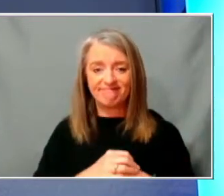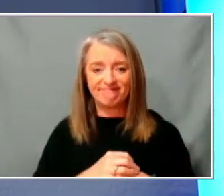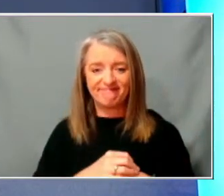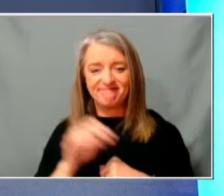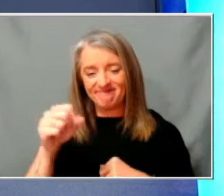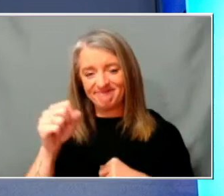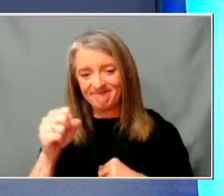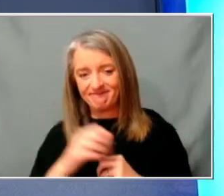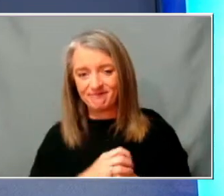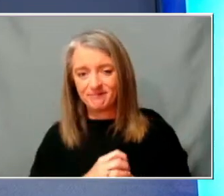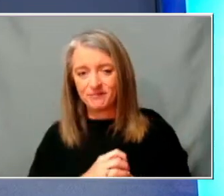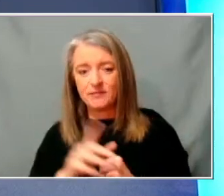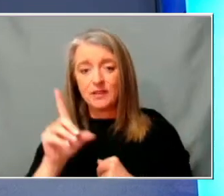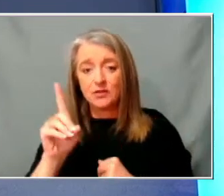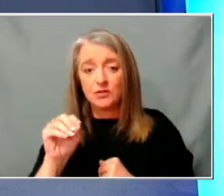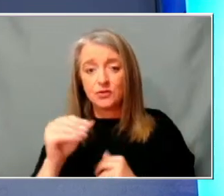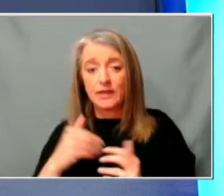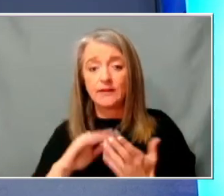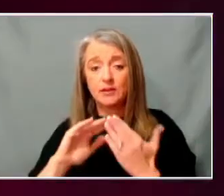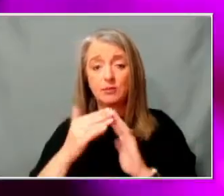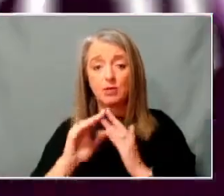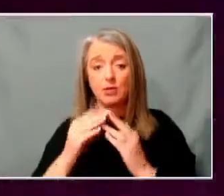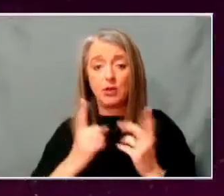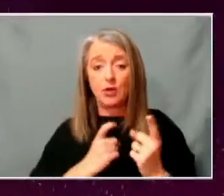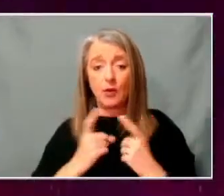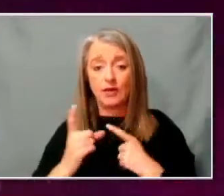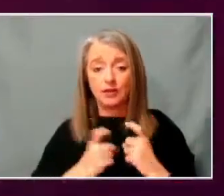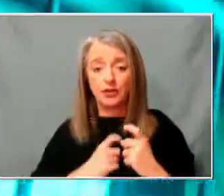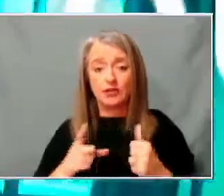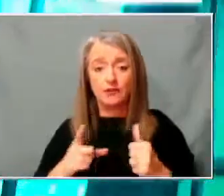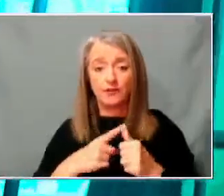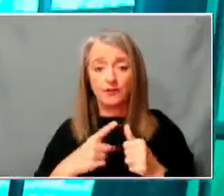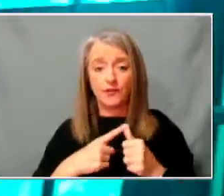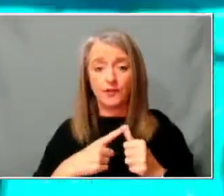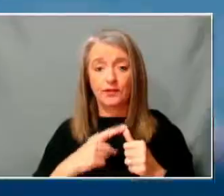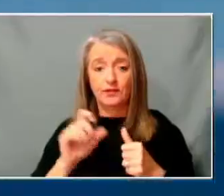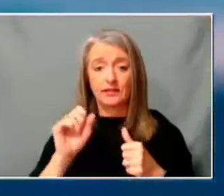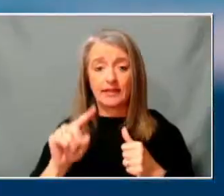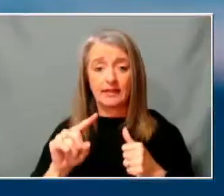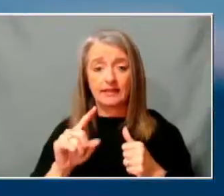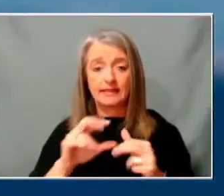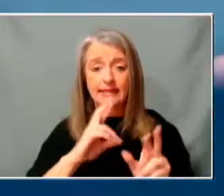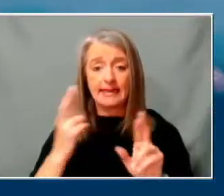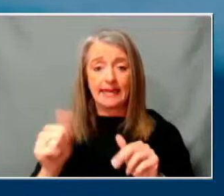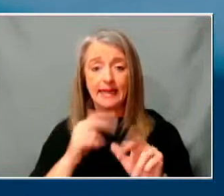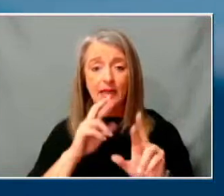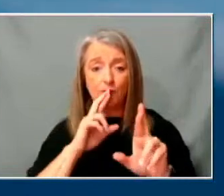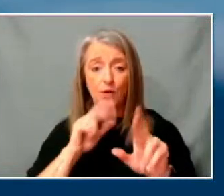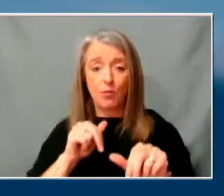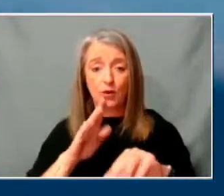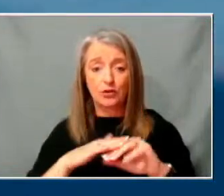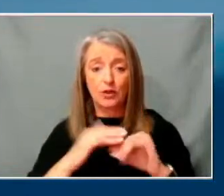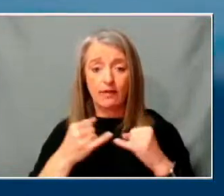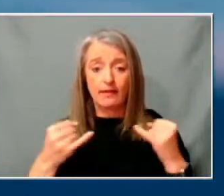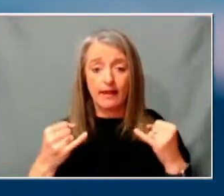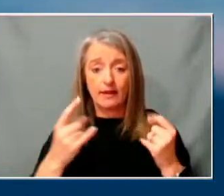Right? We do have some community questions coming in, but first I want to ask if there are any reporters on the line with questions.